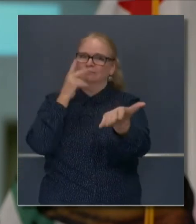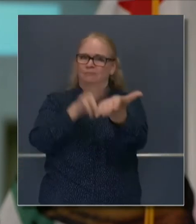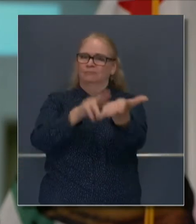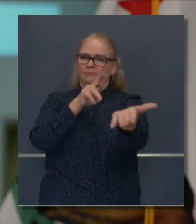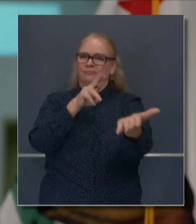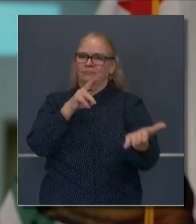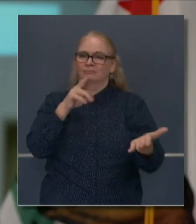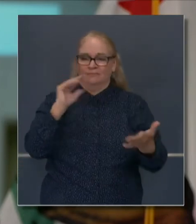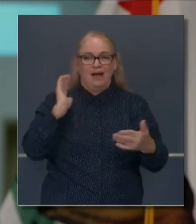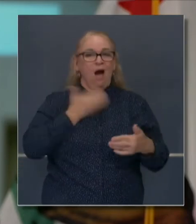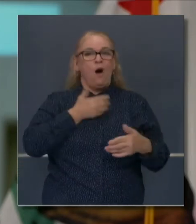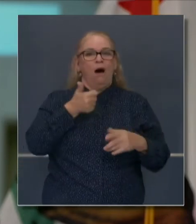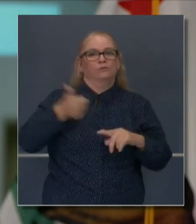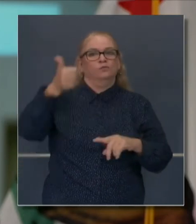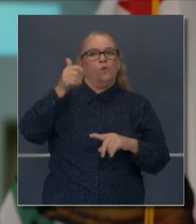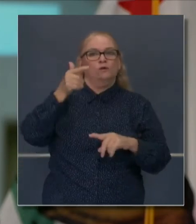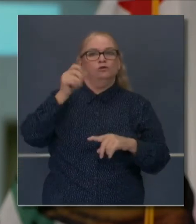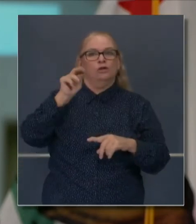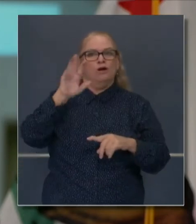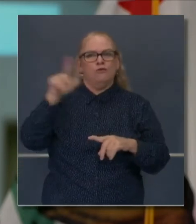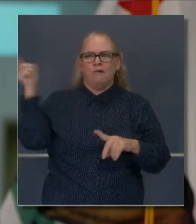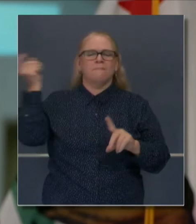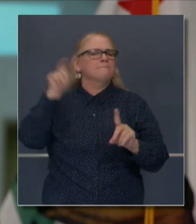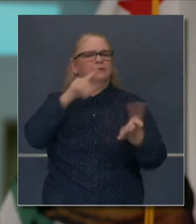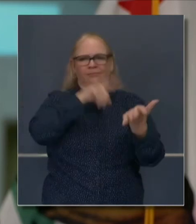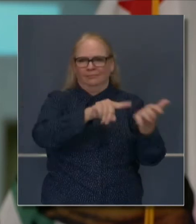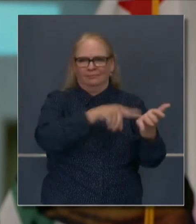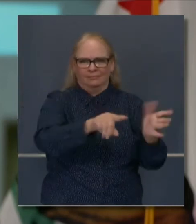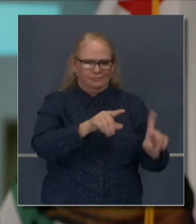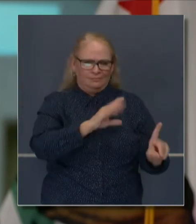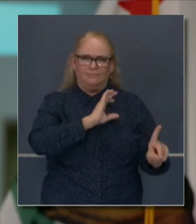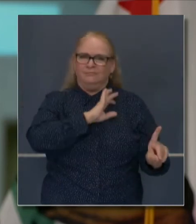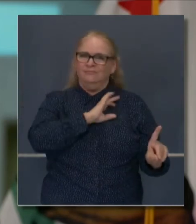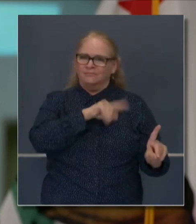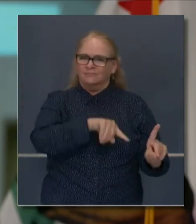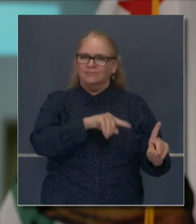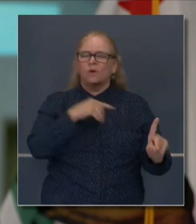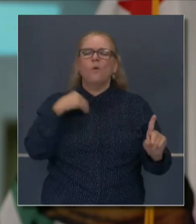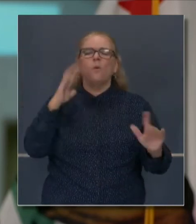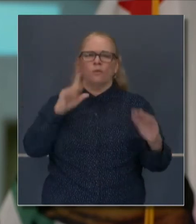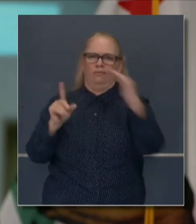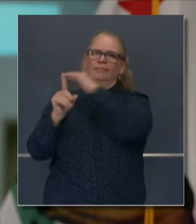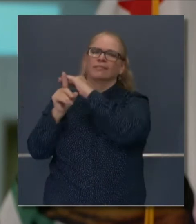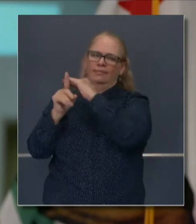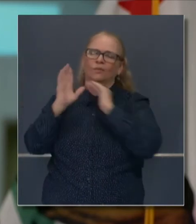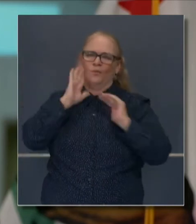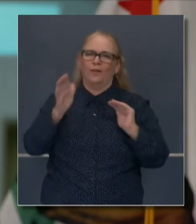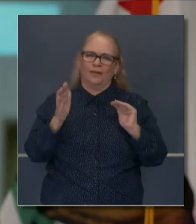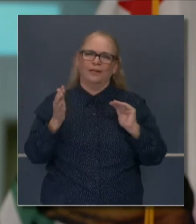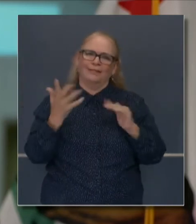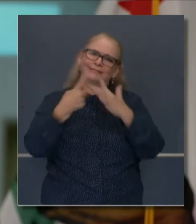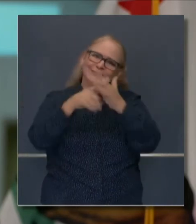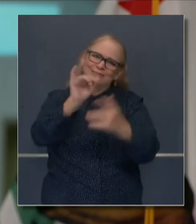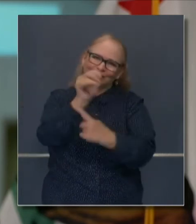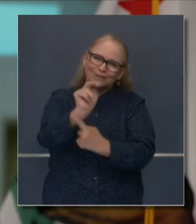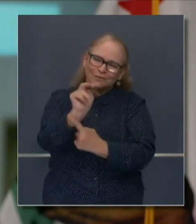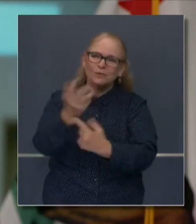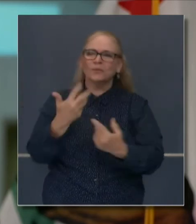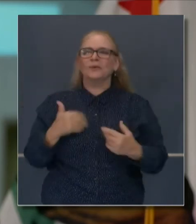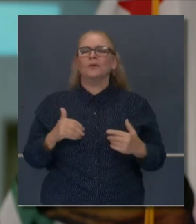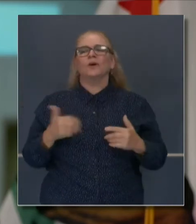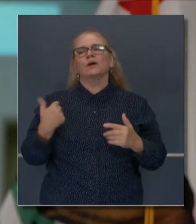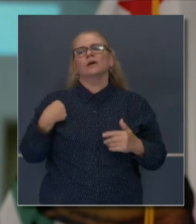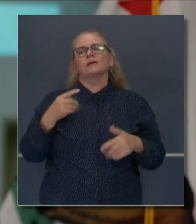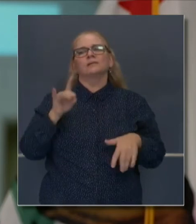the resources into the AG's office to do just that. Accordingly, we have been working very aggressively, not